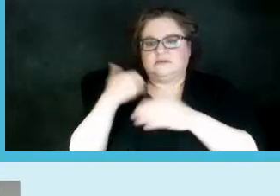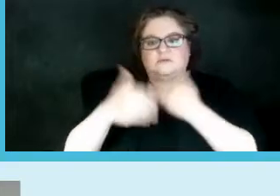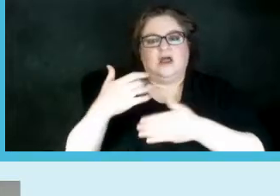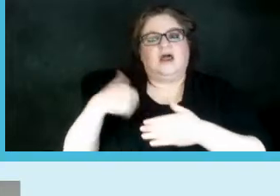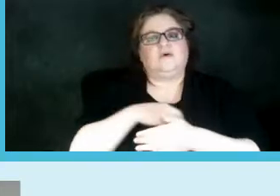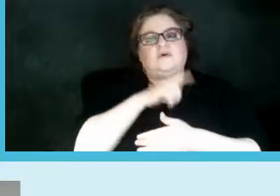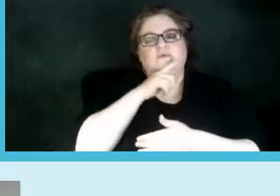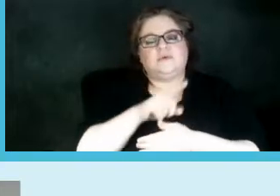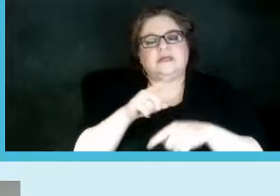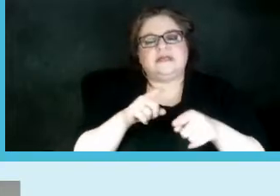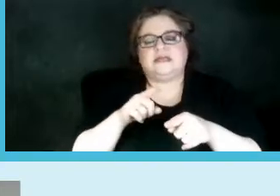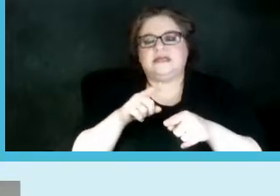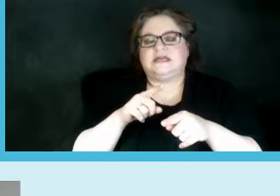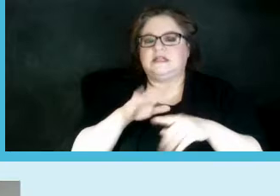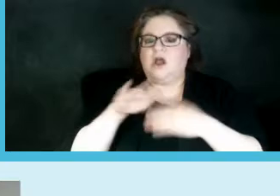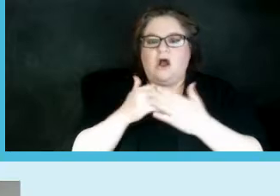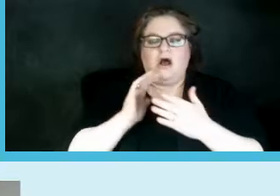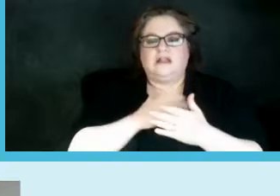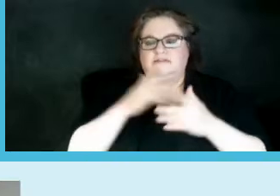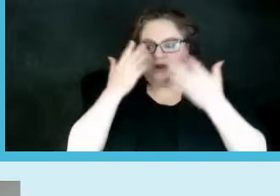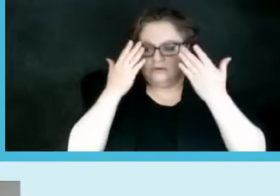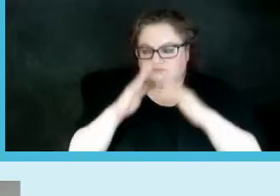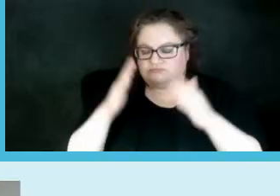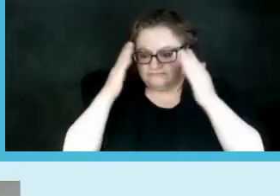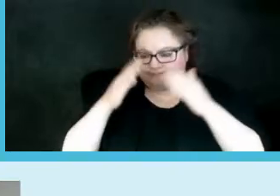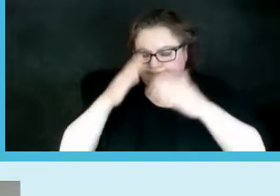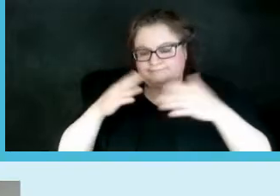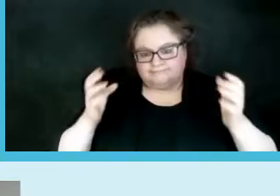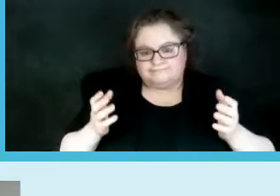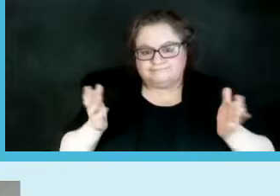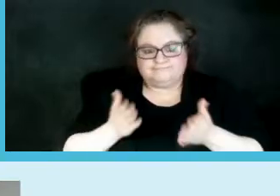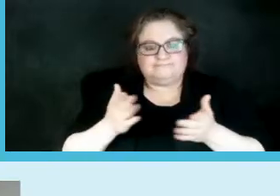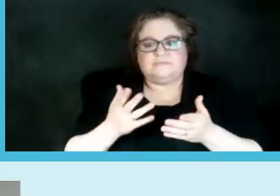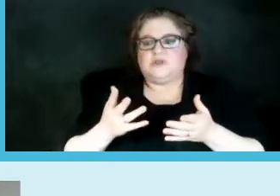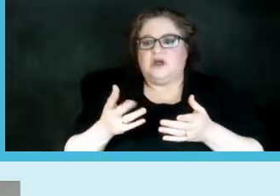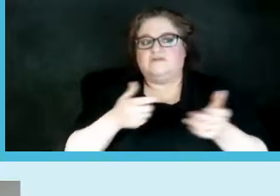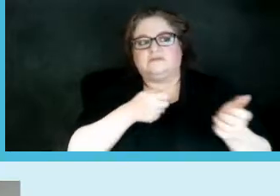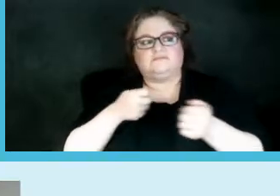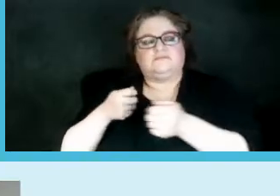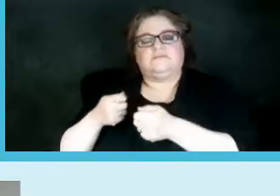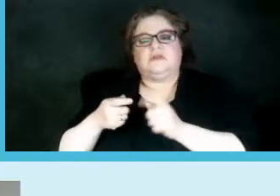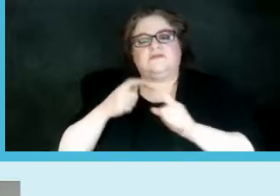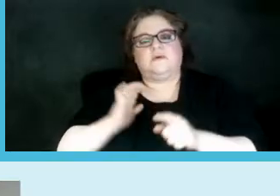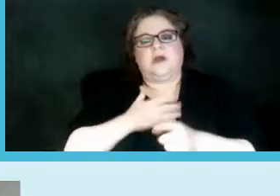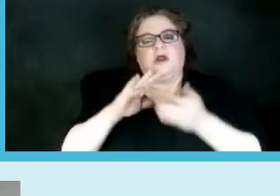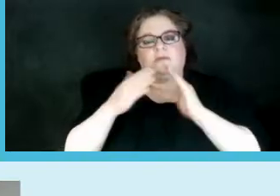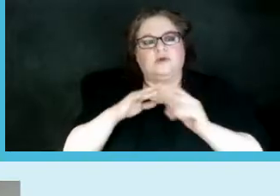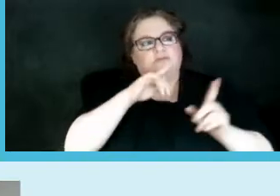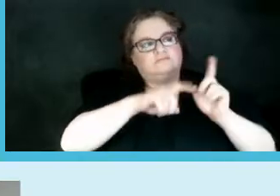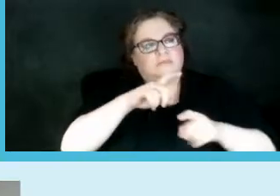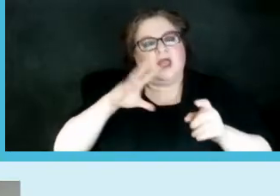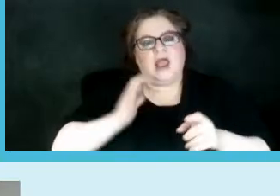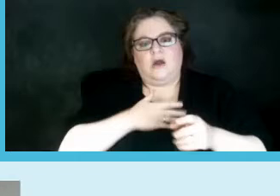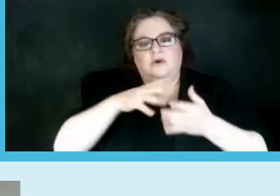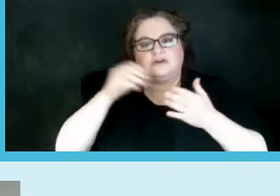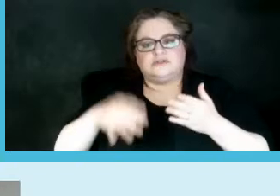really put all of our effort into engaging our whole community with surveying our students in our community